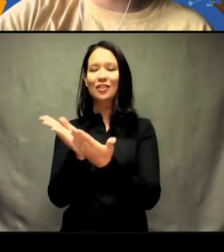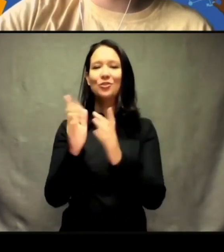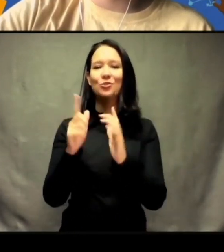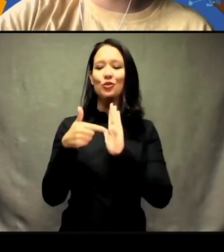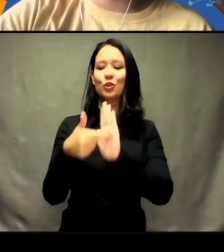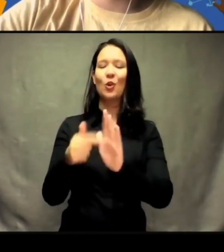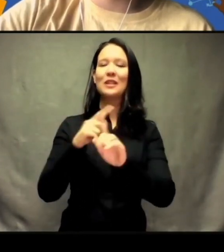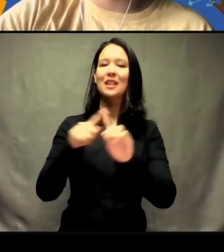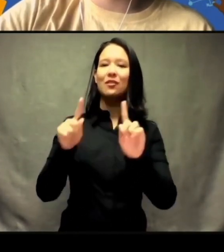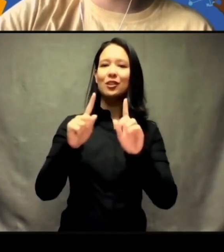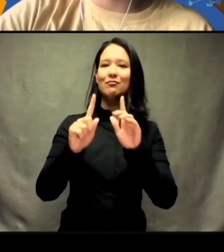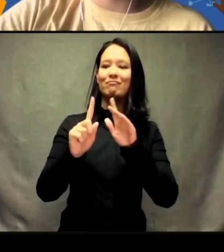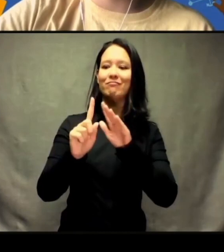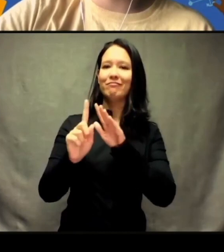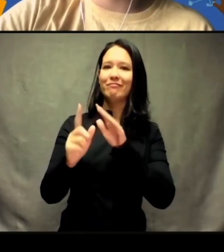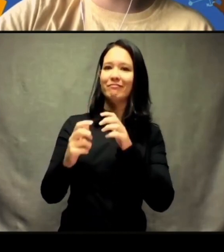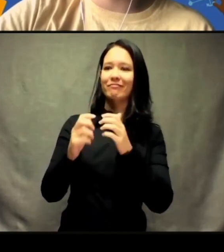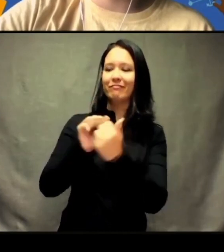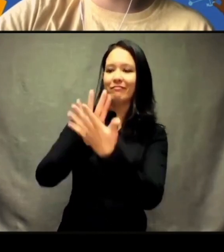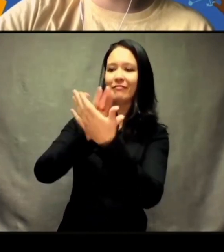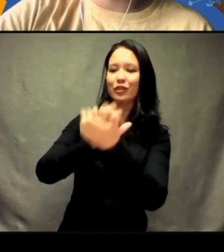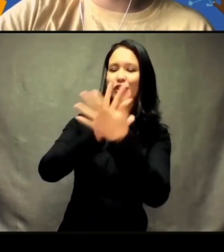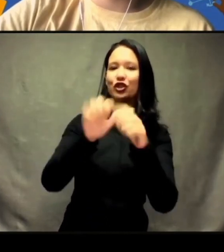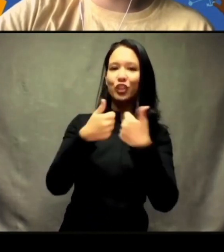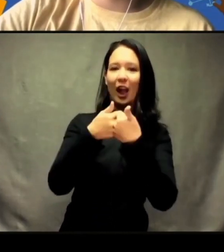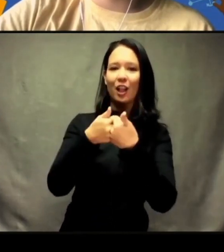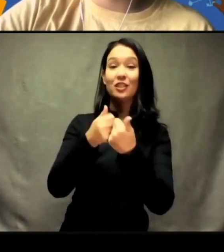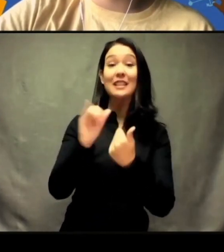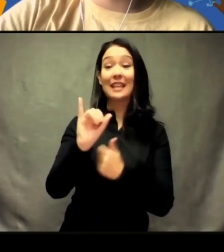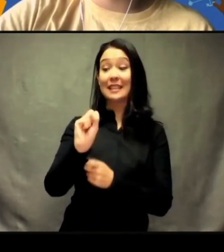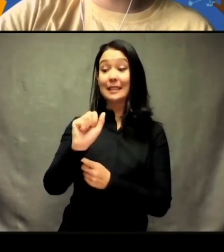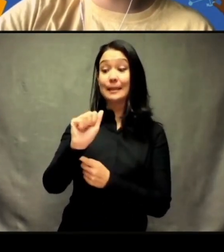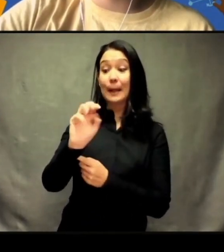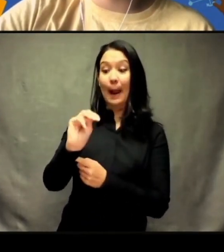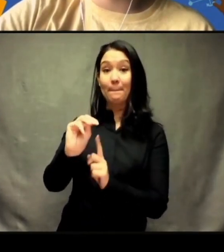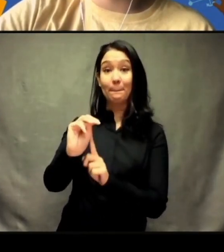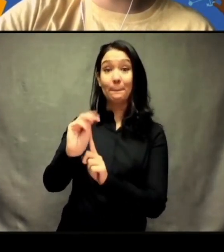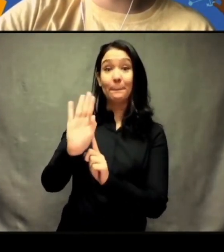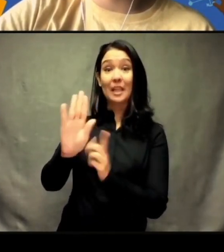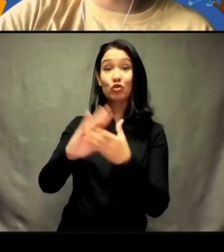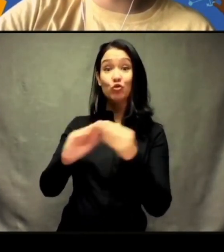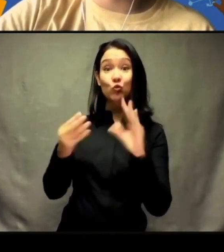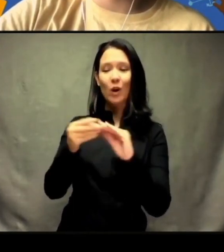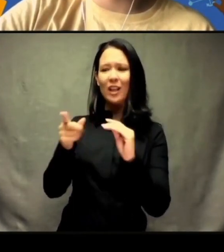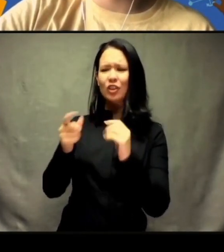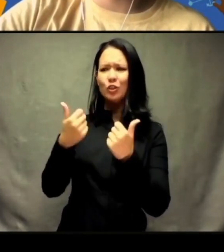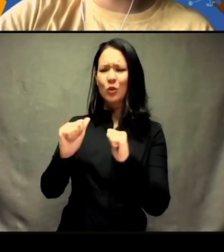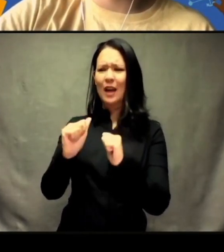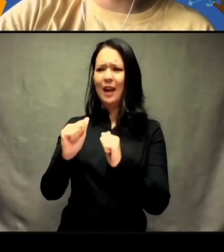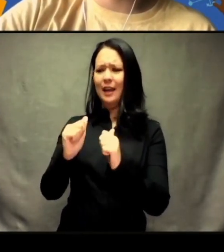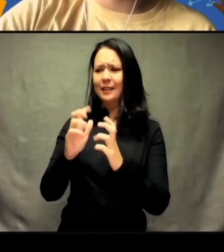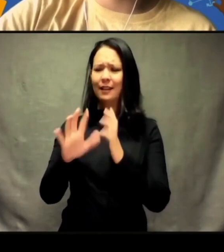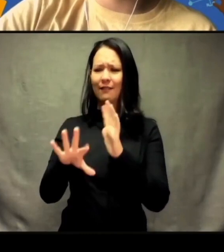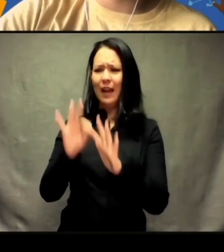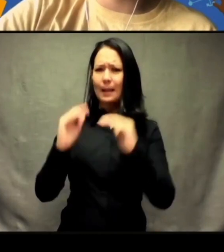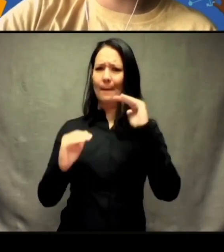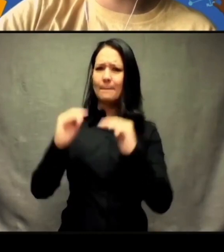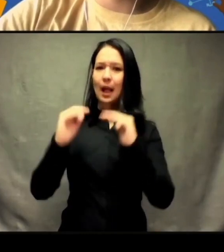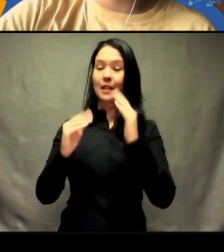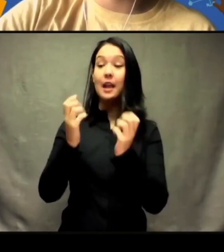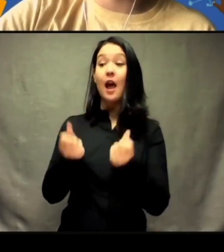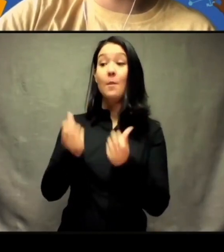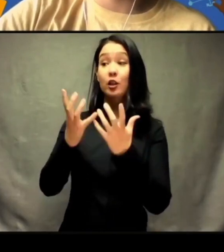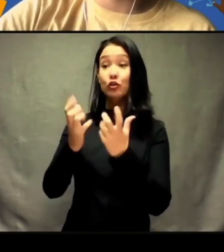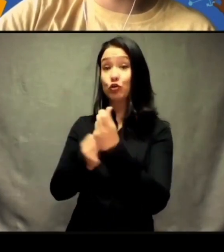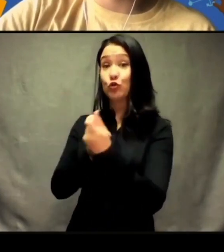story, especially as Sam struggles to find the balance of how much support, intentional support to give, or how much